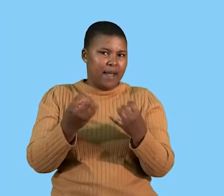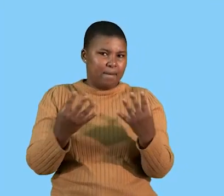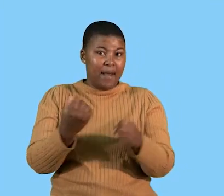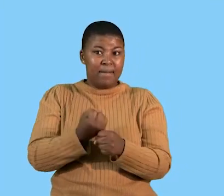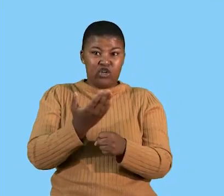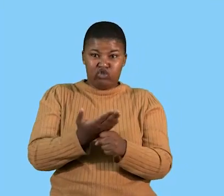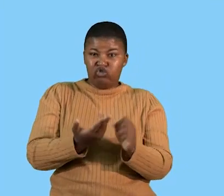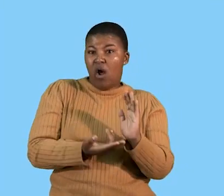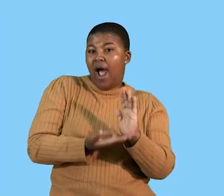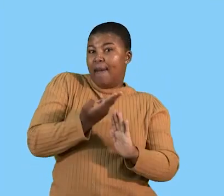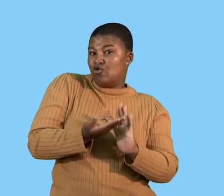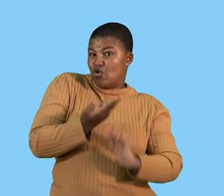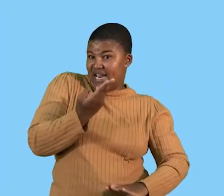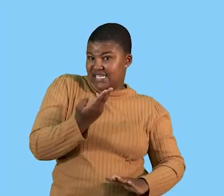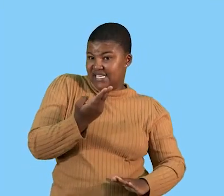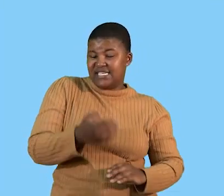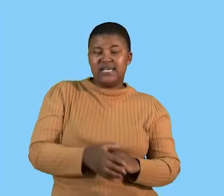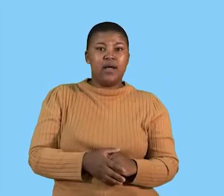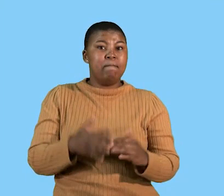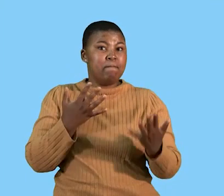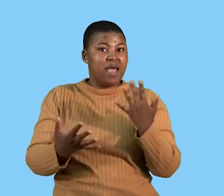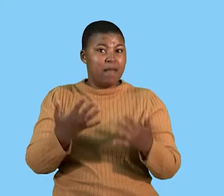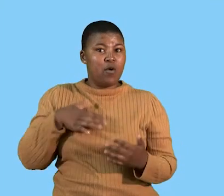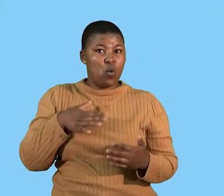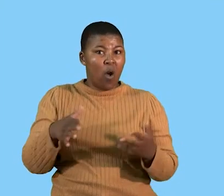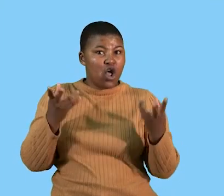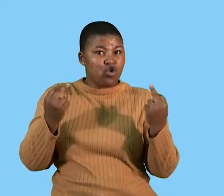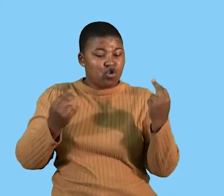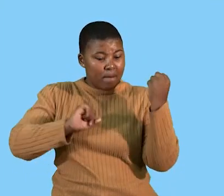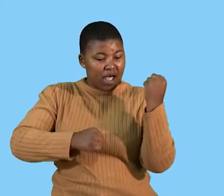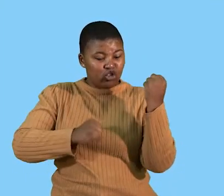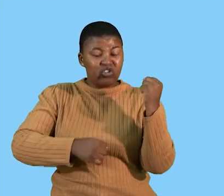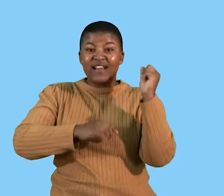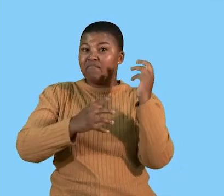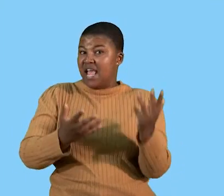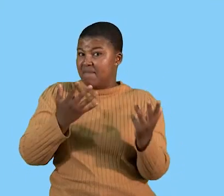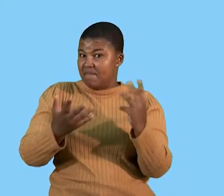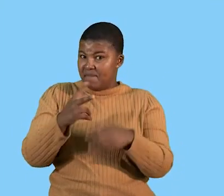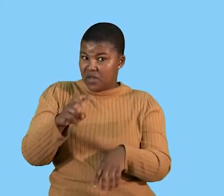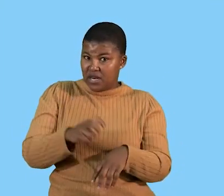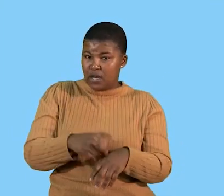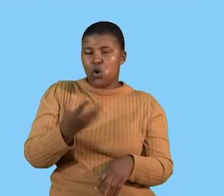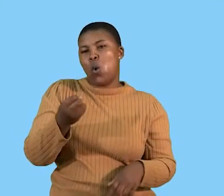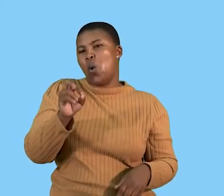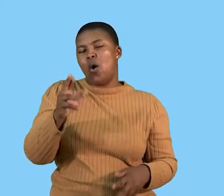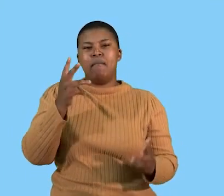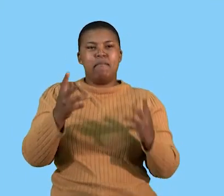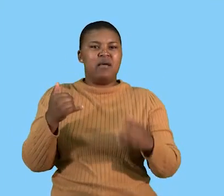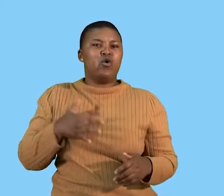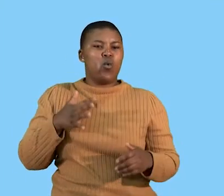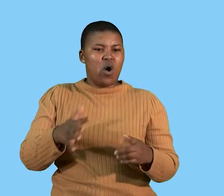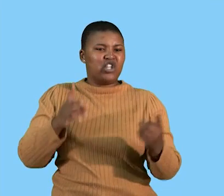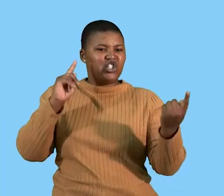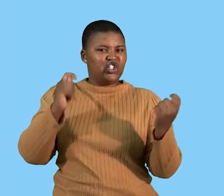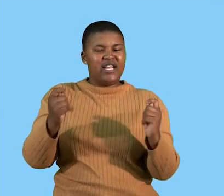assets, to upgrade them. Maybe we want to have a newer machine in our factory, or even to